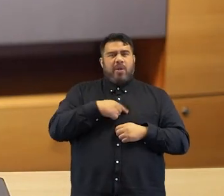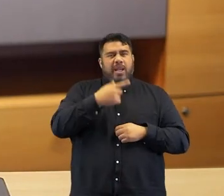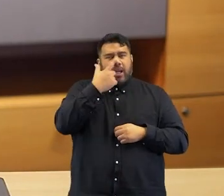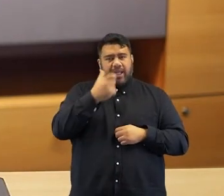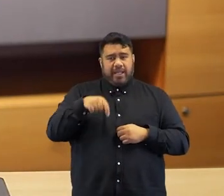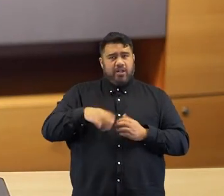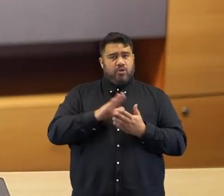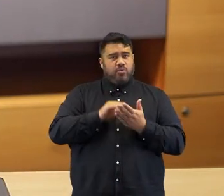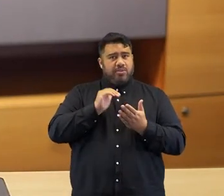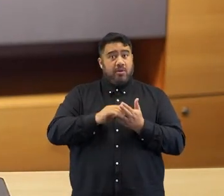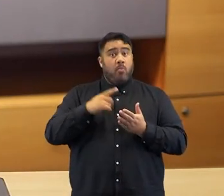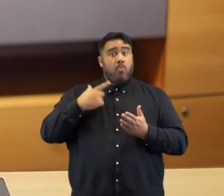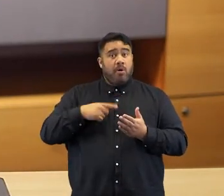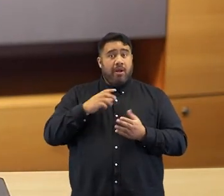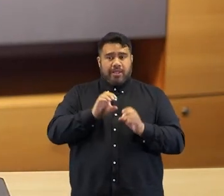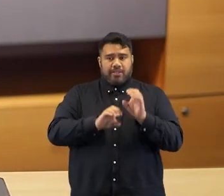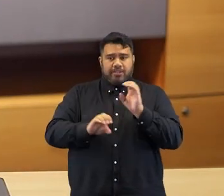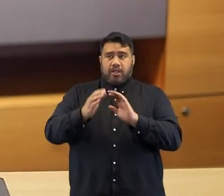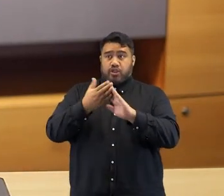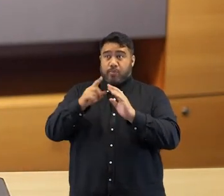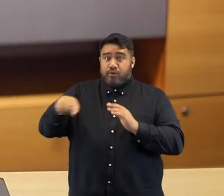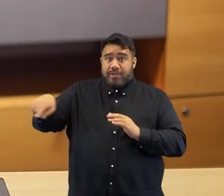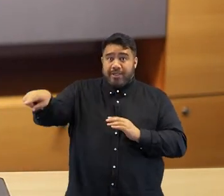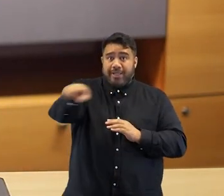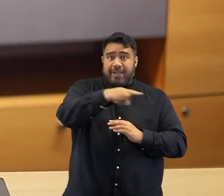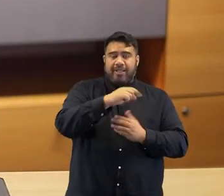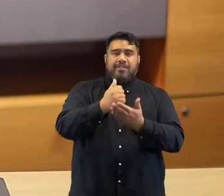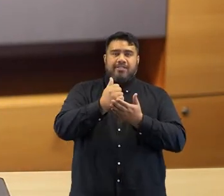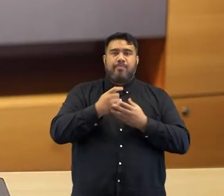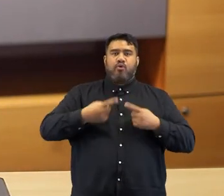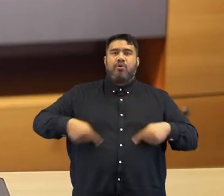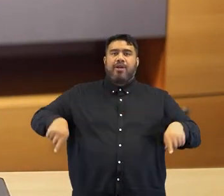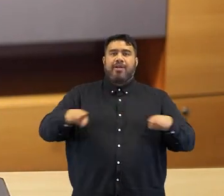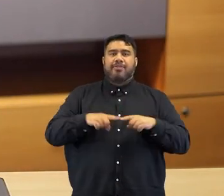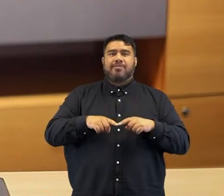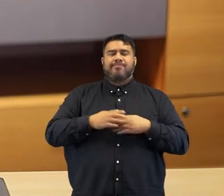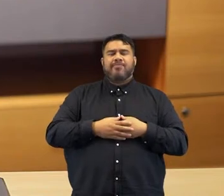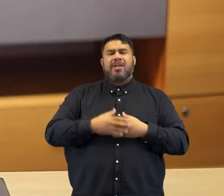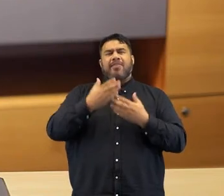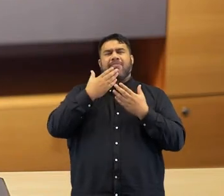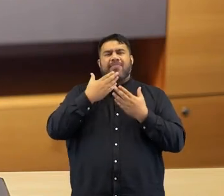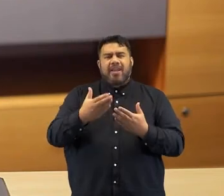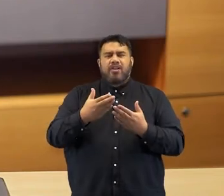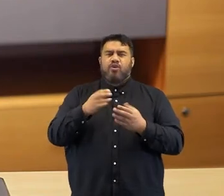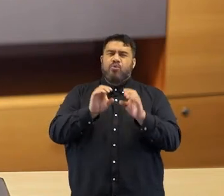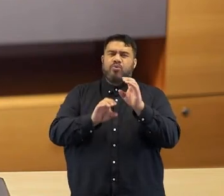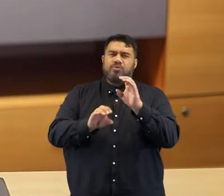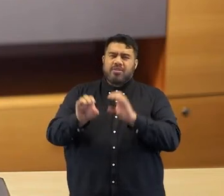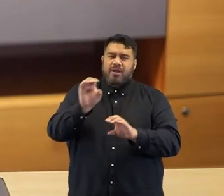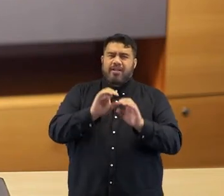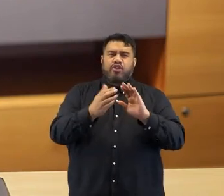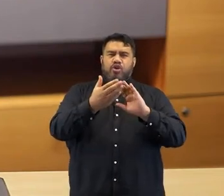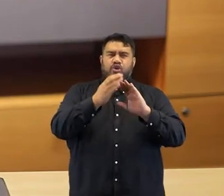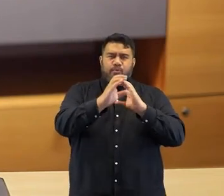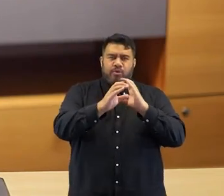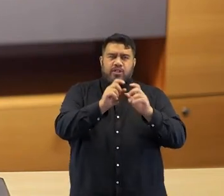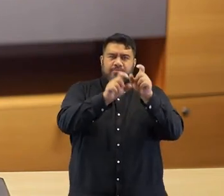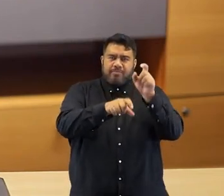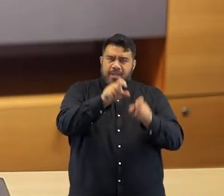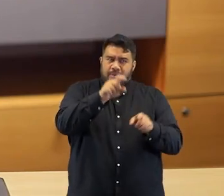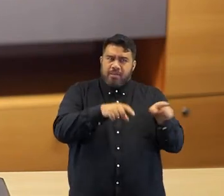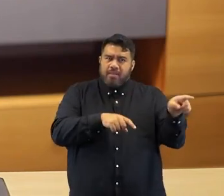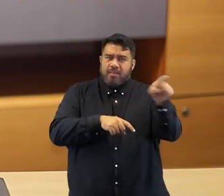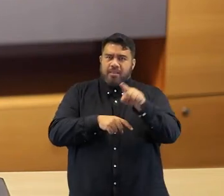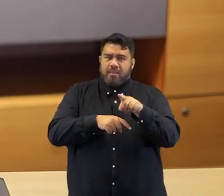our science experts and science communicators. And I'd like to make a special mention of our science communicators. Without